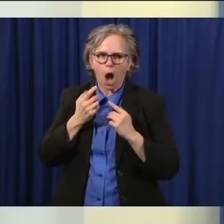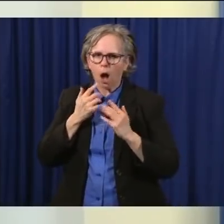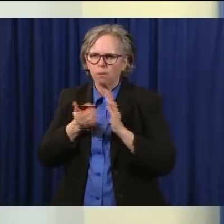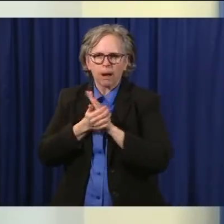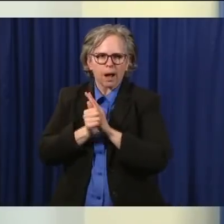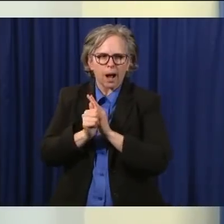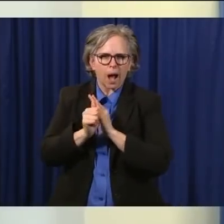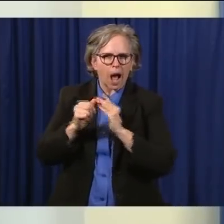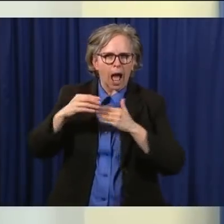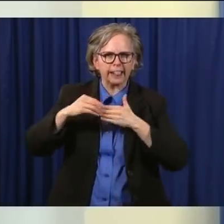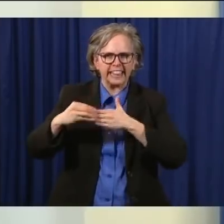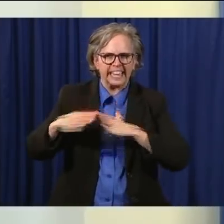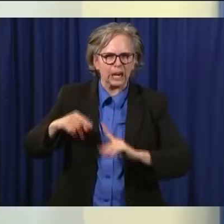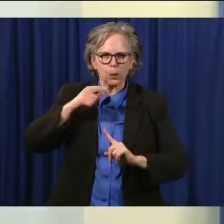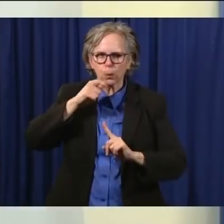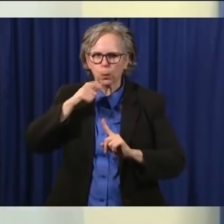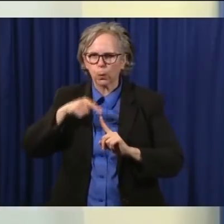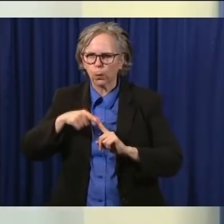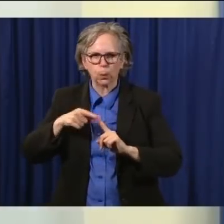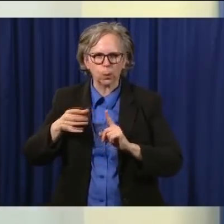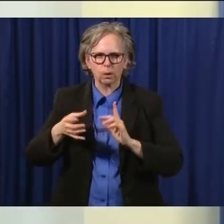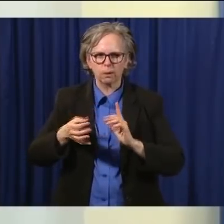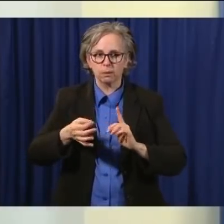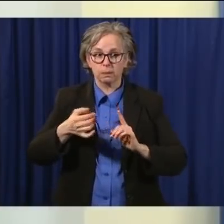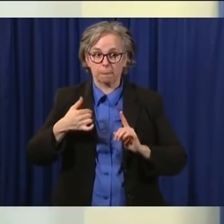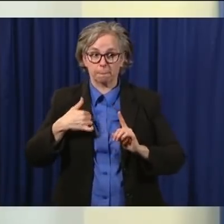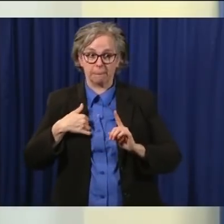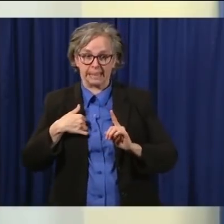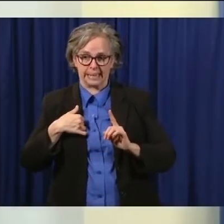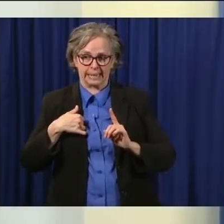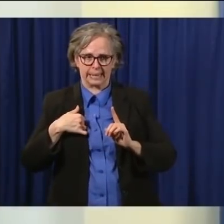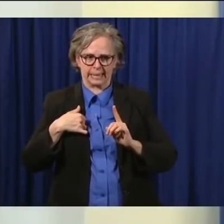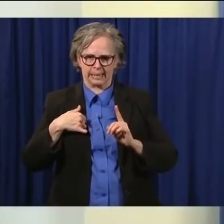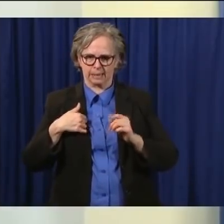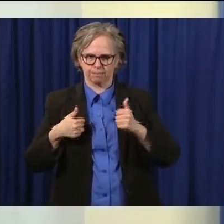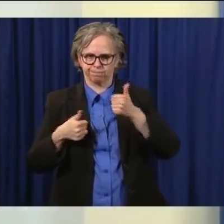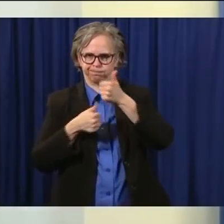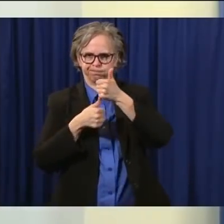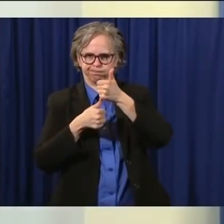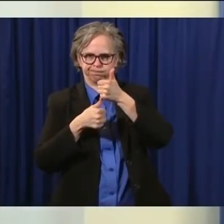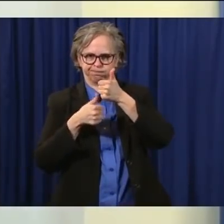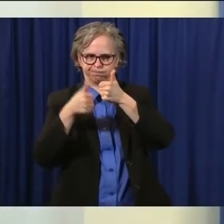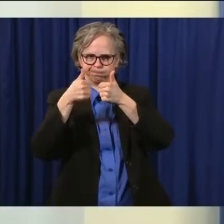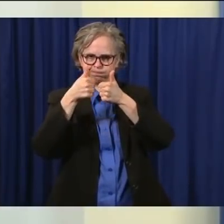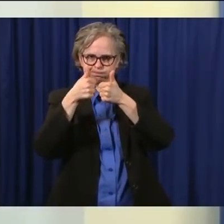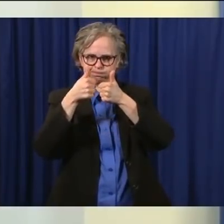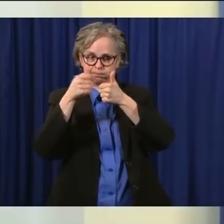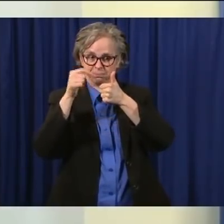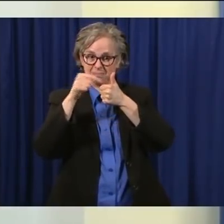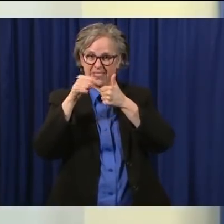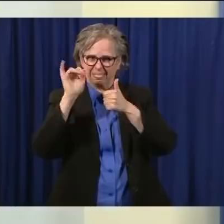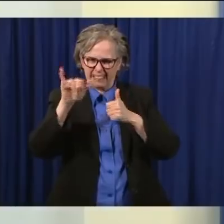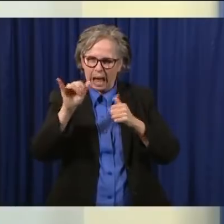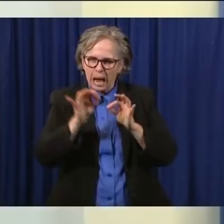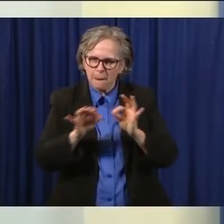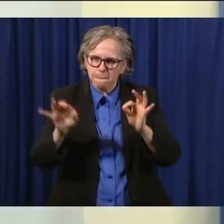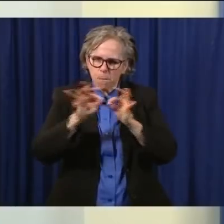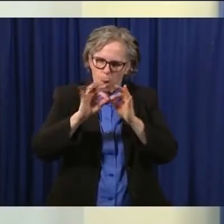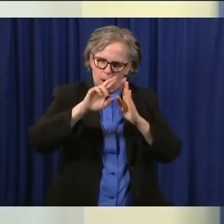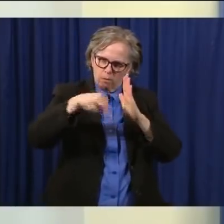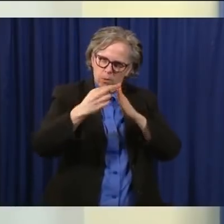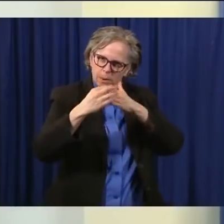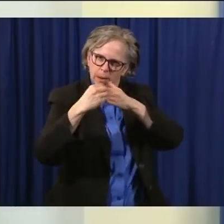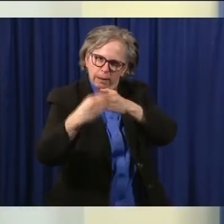me, the Director of Health, because it is essential that this work, our State Health Improvement Plan, which has tons of